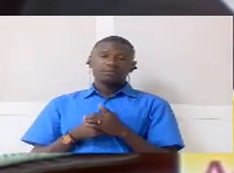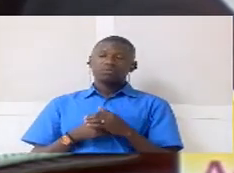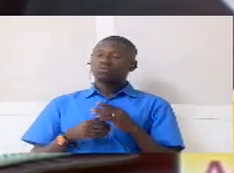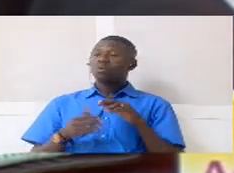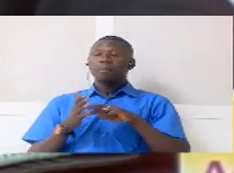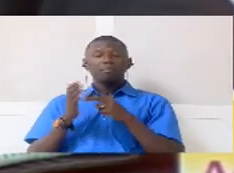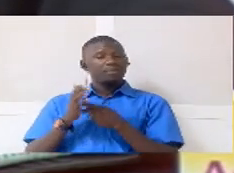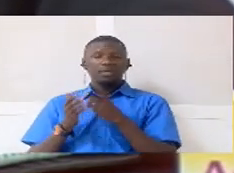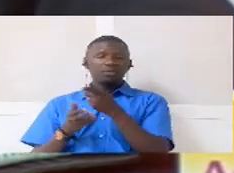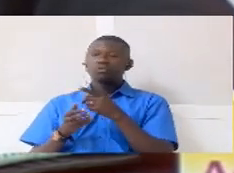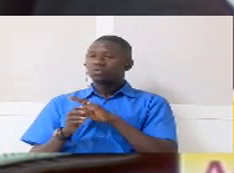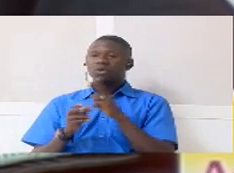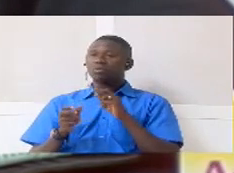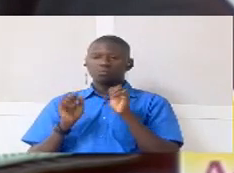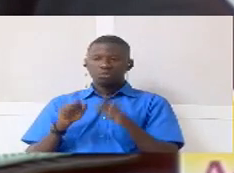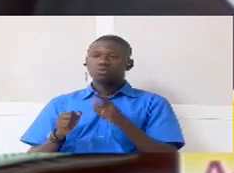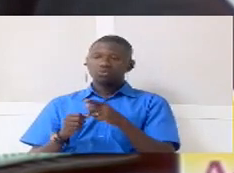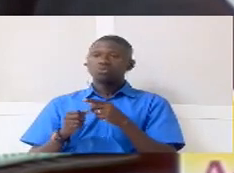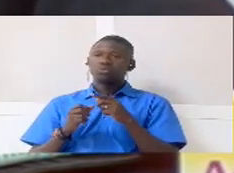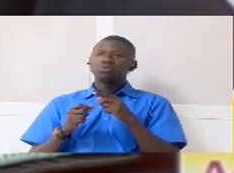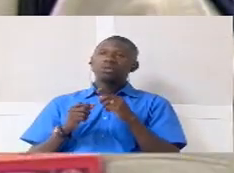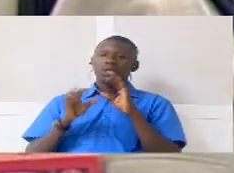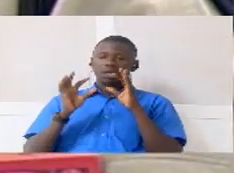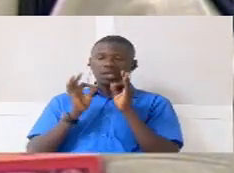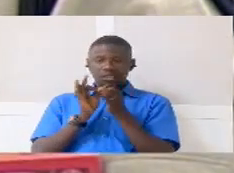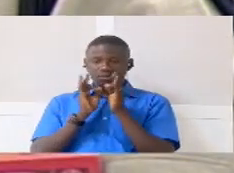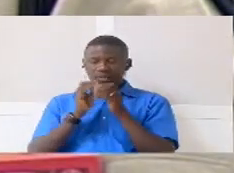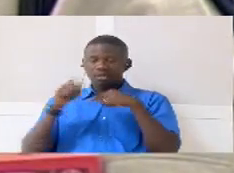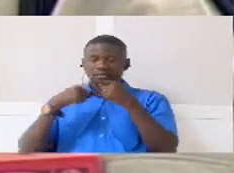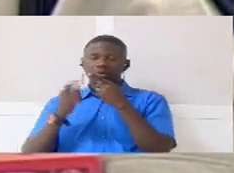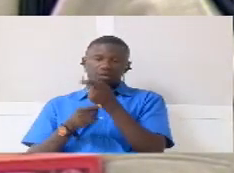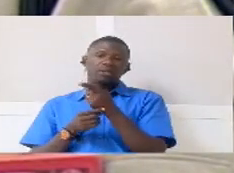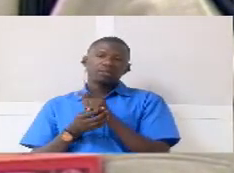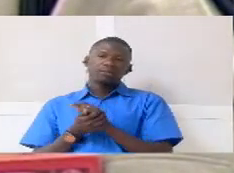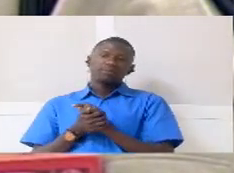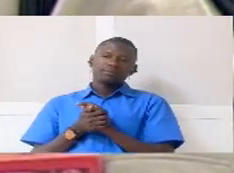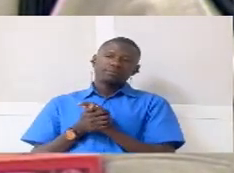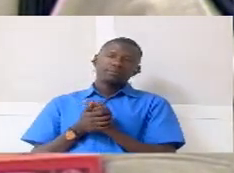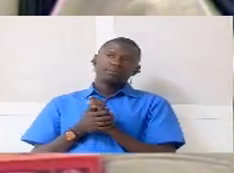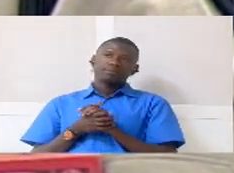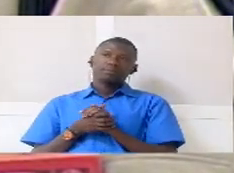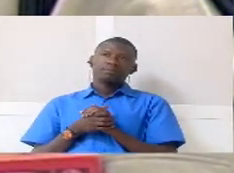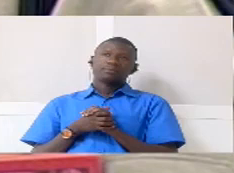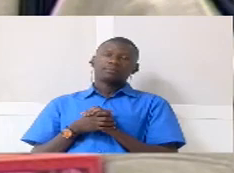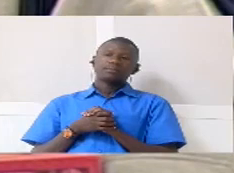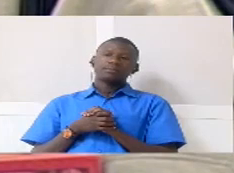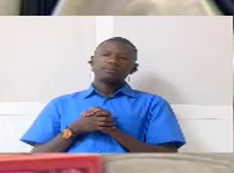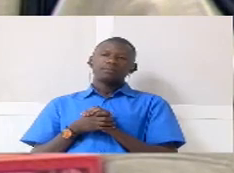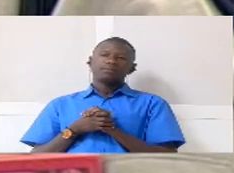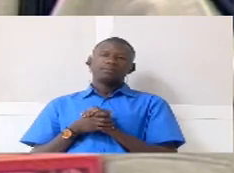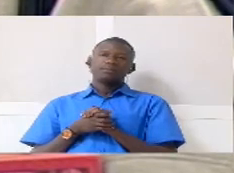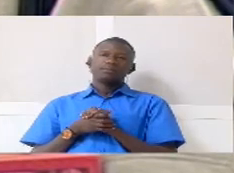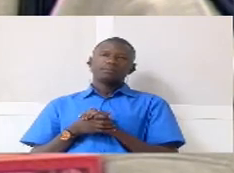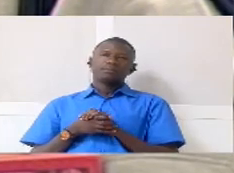there. Otumo ibalantale puru ye modo luje menu tolfo andu ibalantale fang puru nyimole